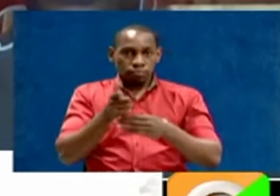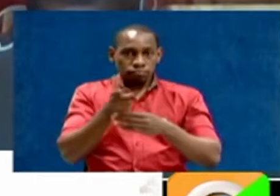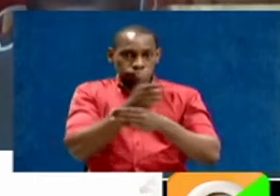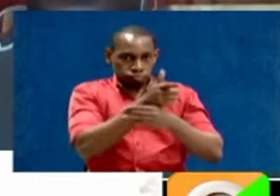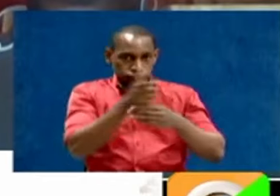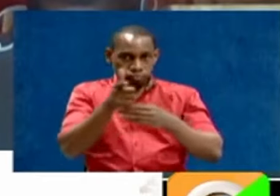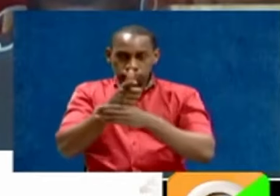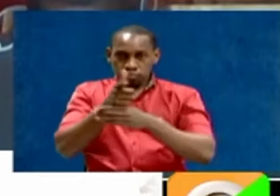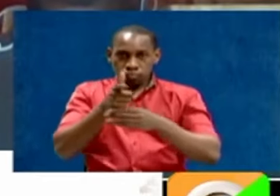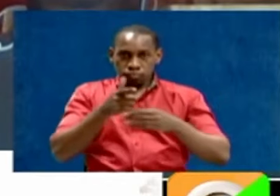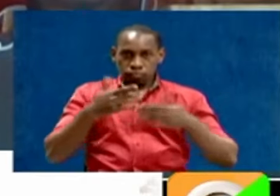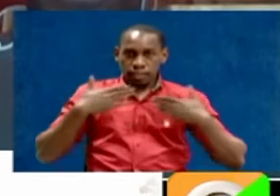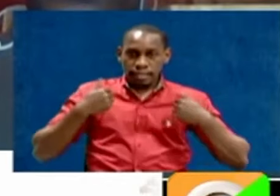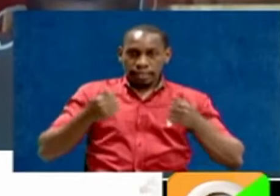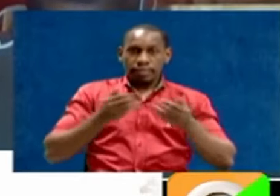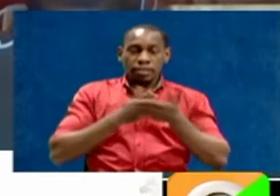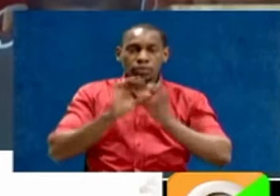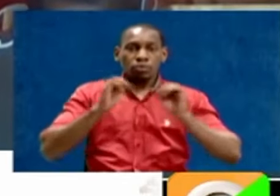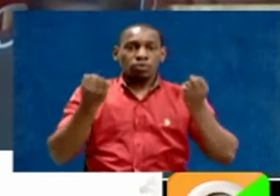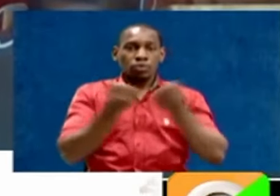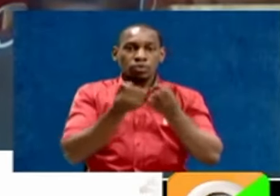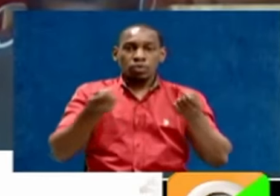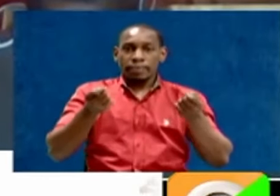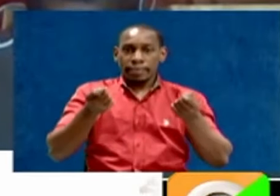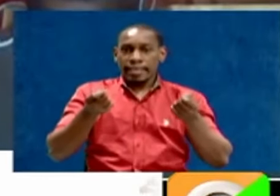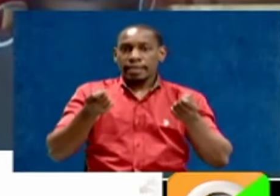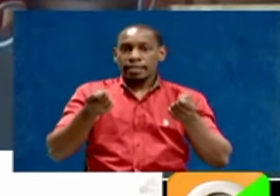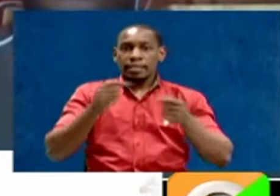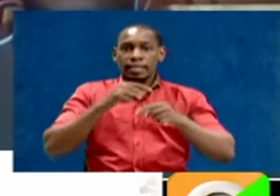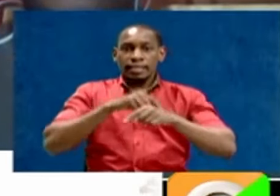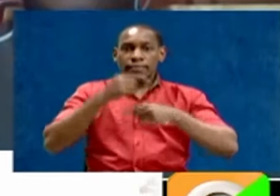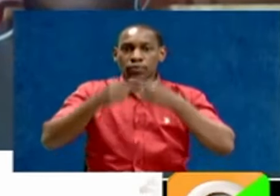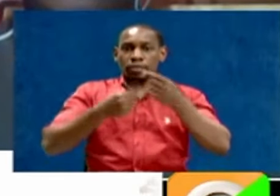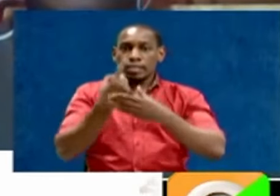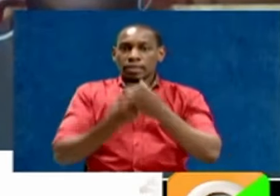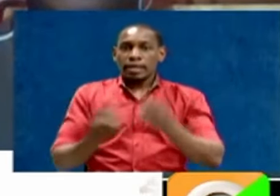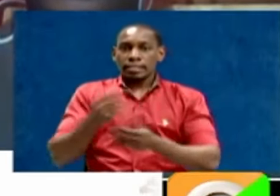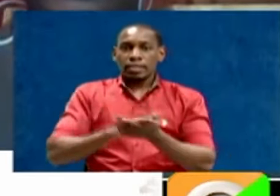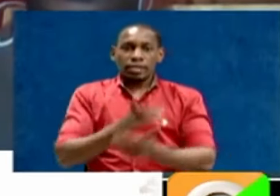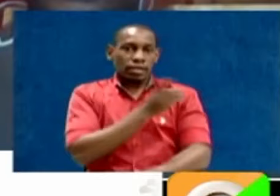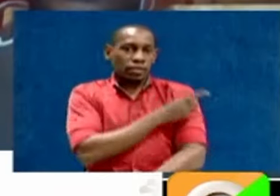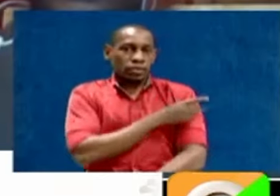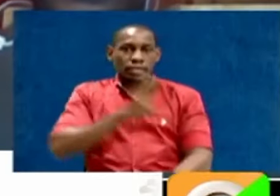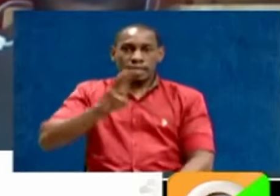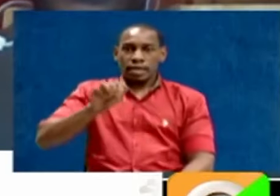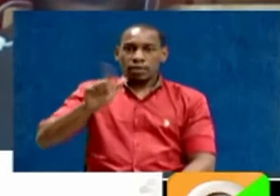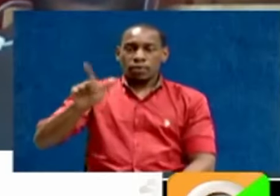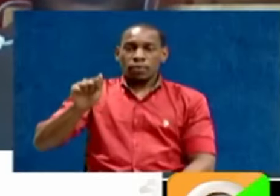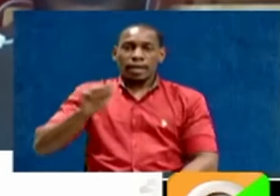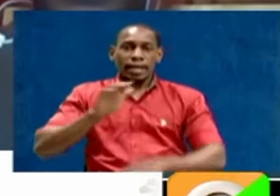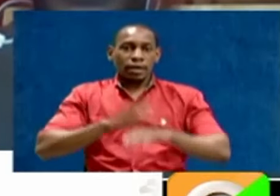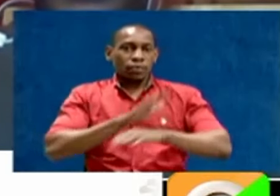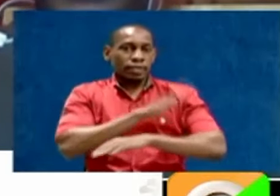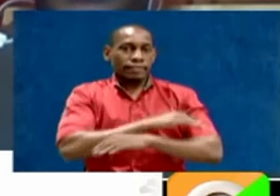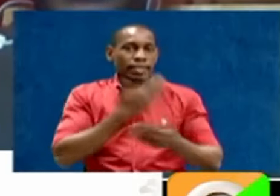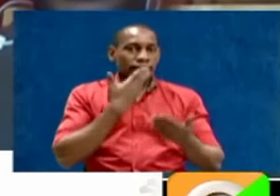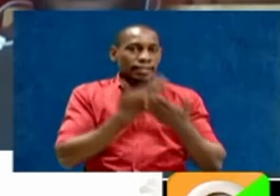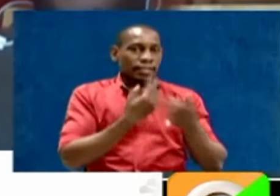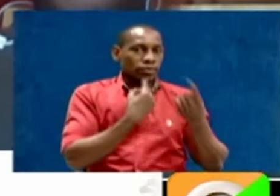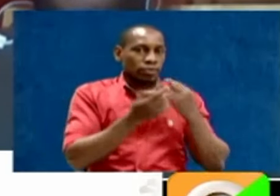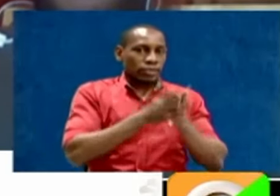her journey on social media while in isolation. Dr. Wala, good evening and thank you for speaking to